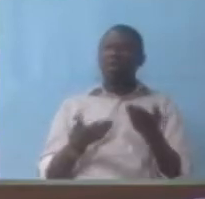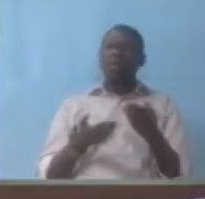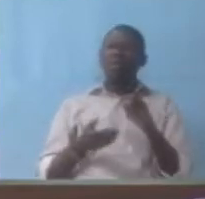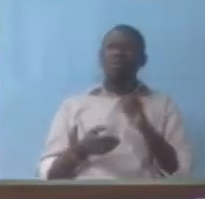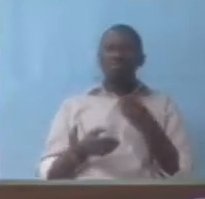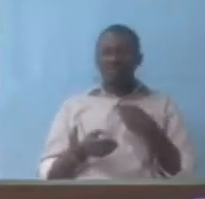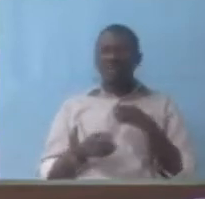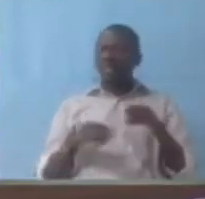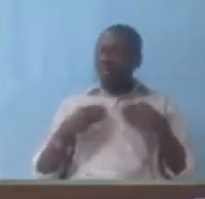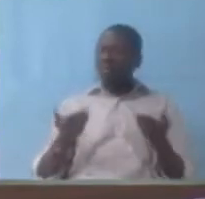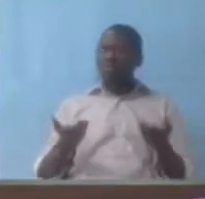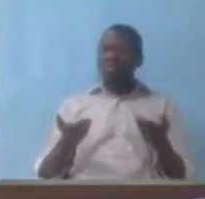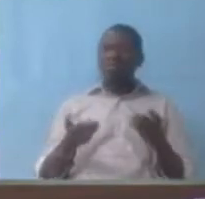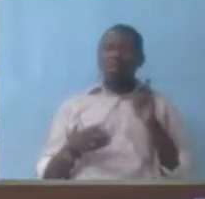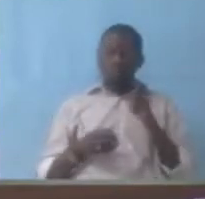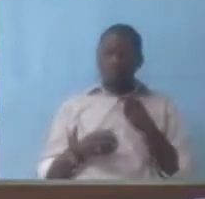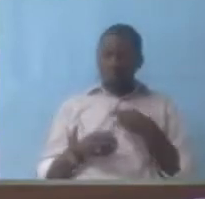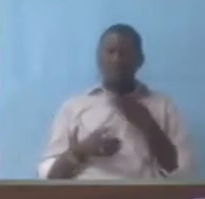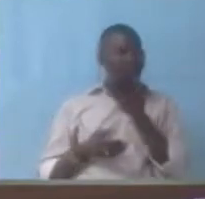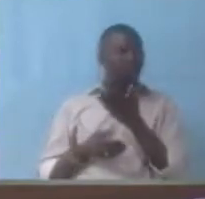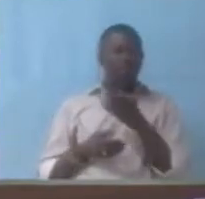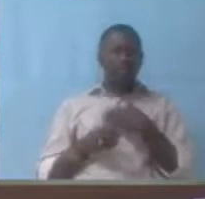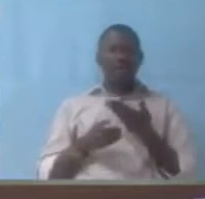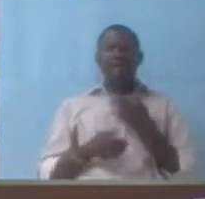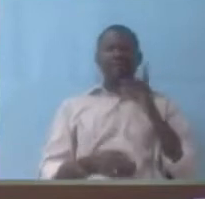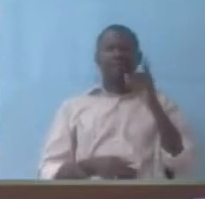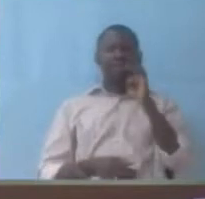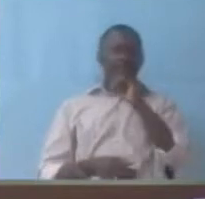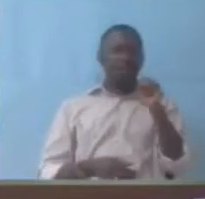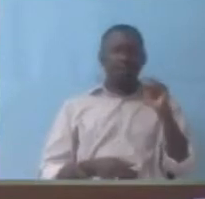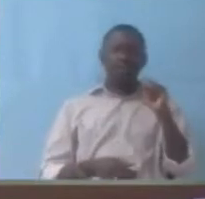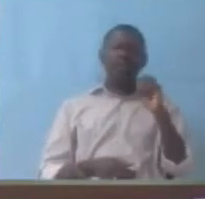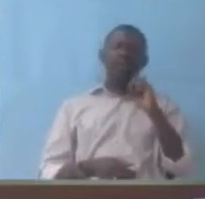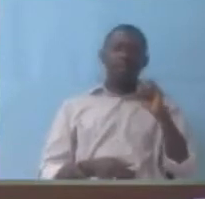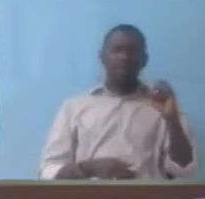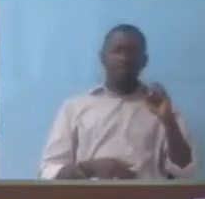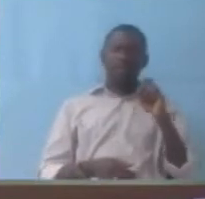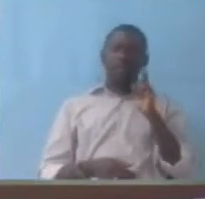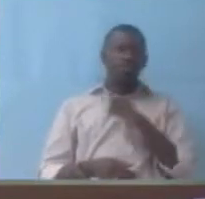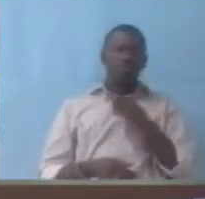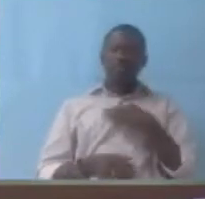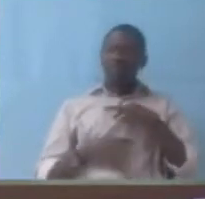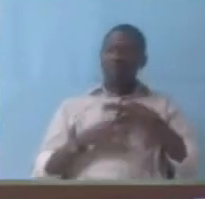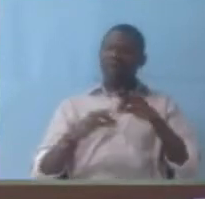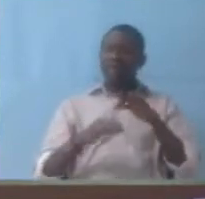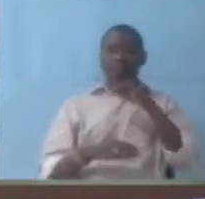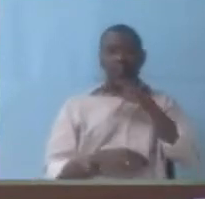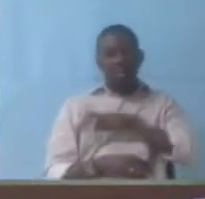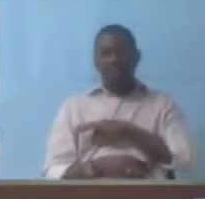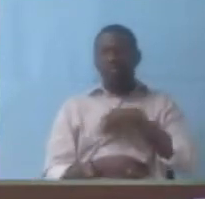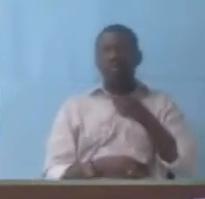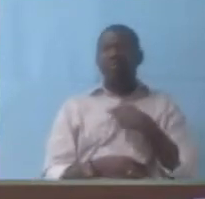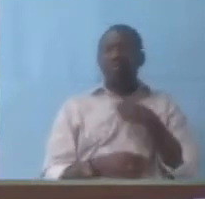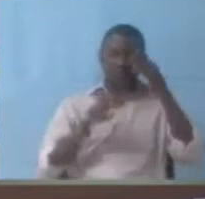olalenu. Not for the benefit of the military. Bara manke puru sojaro lanafade. But for the benefit of the people.